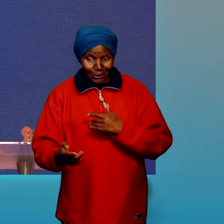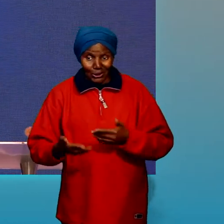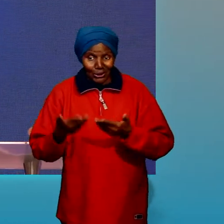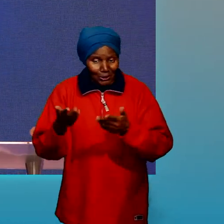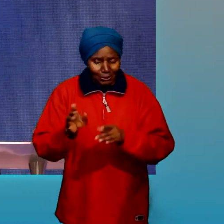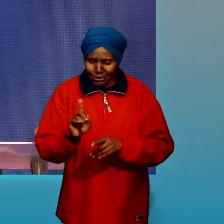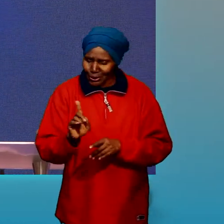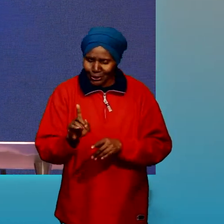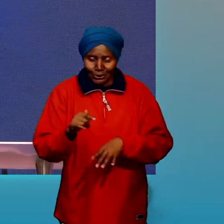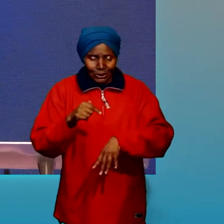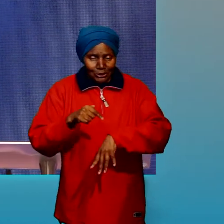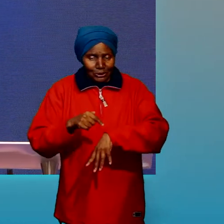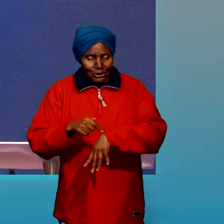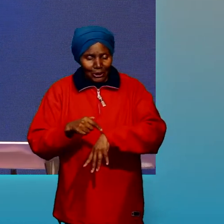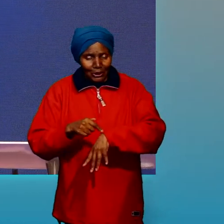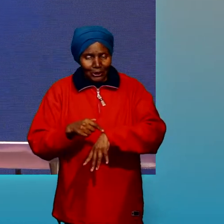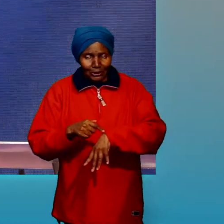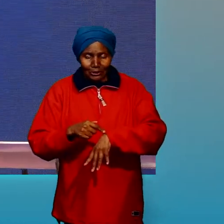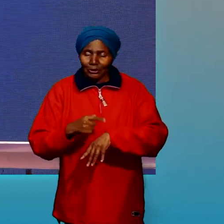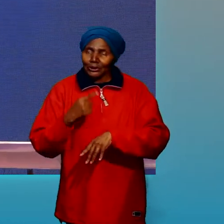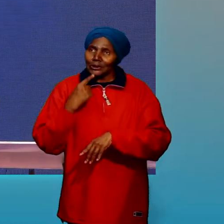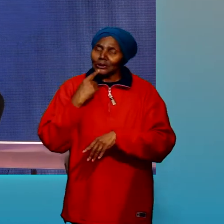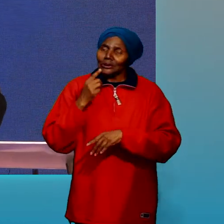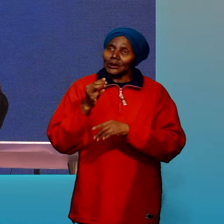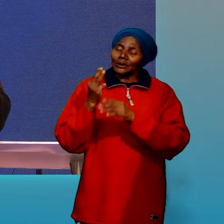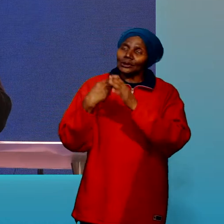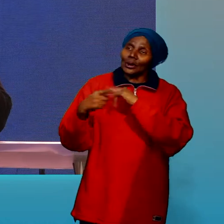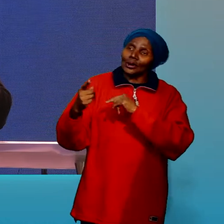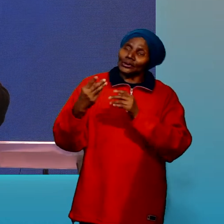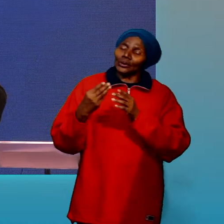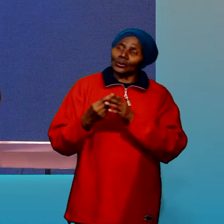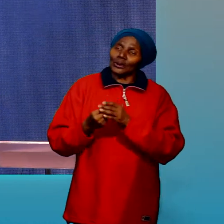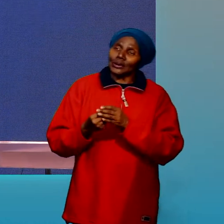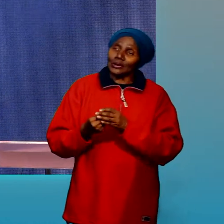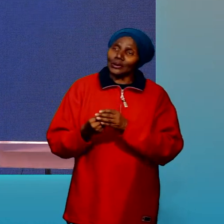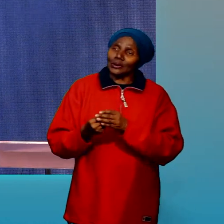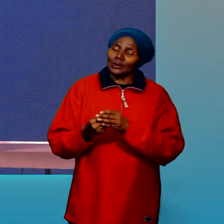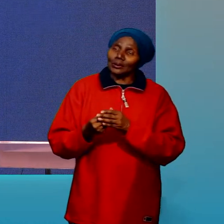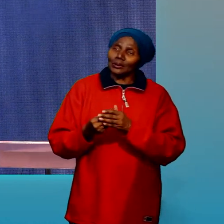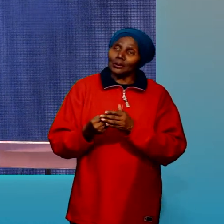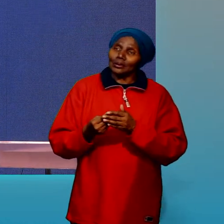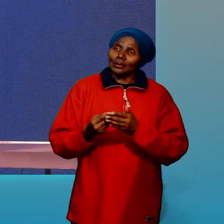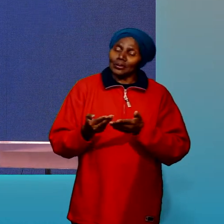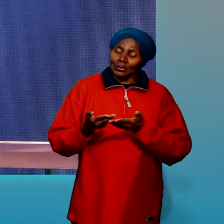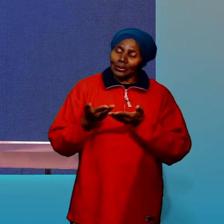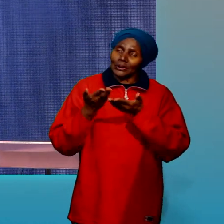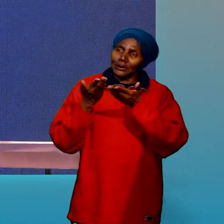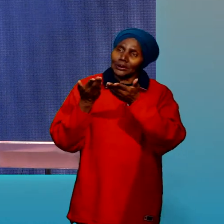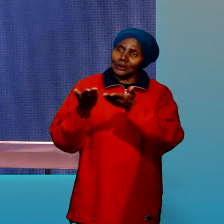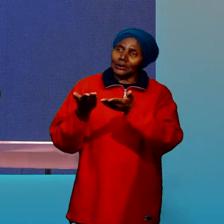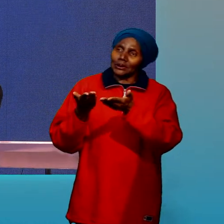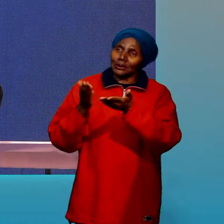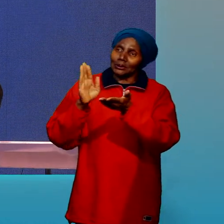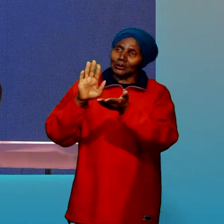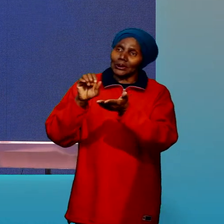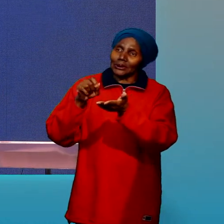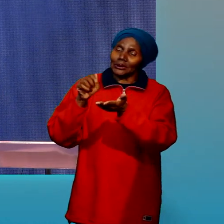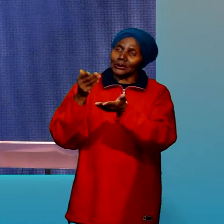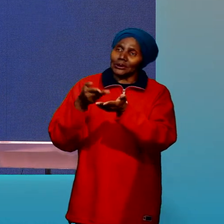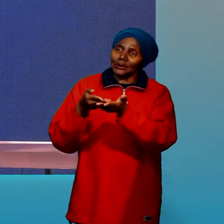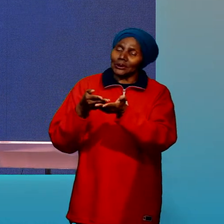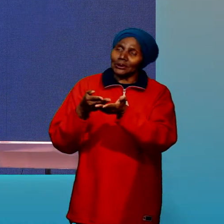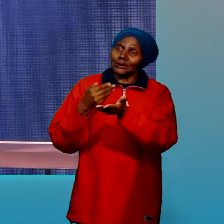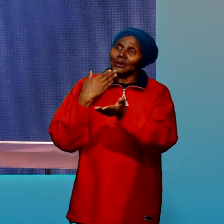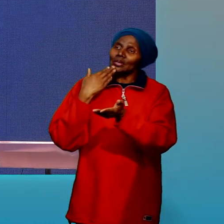offering is a moment where we're saying, Lord, with this monetary, whatever the monetary gift it is, we're saying, Lord, we're